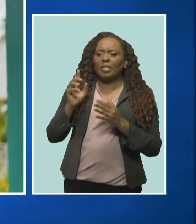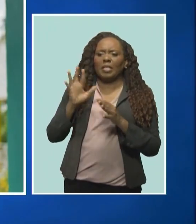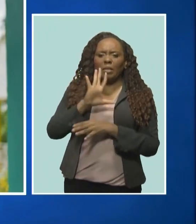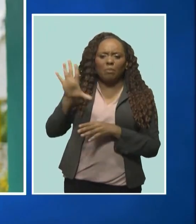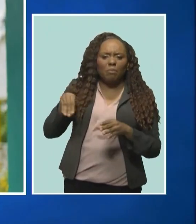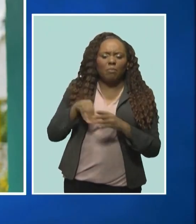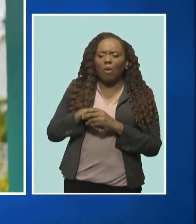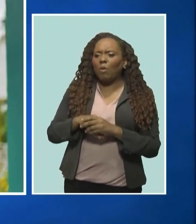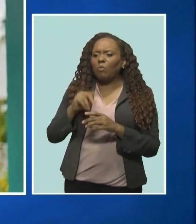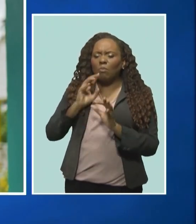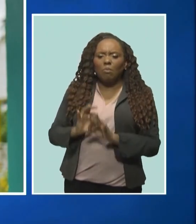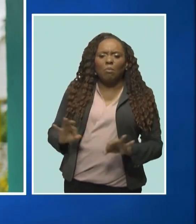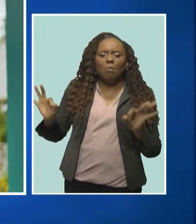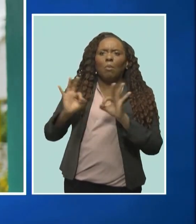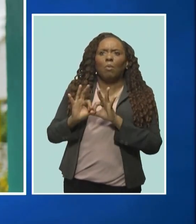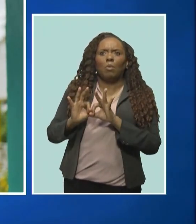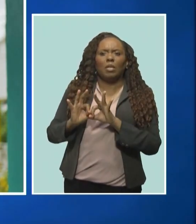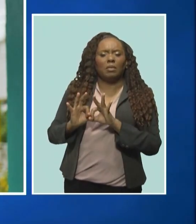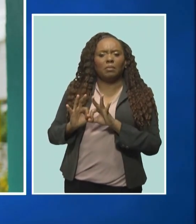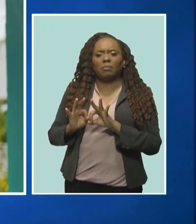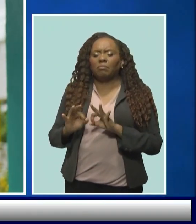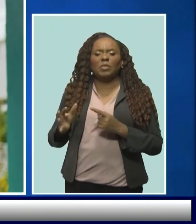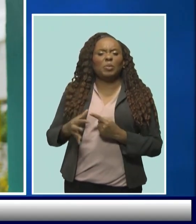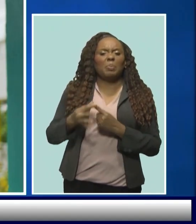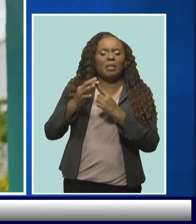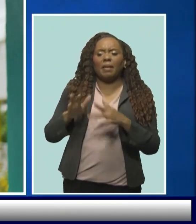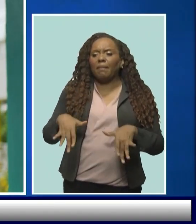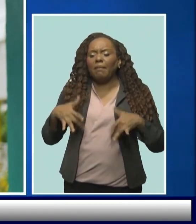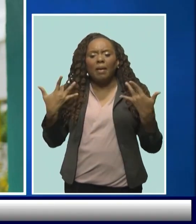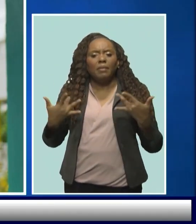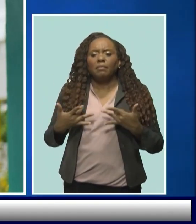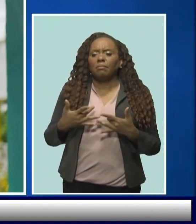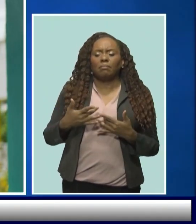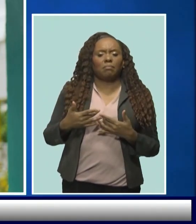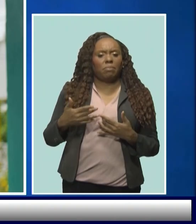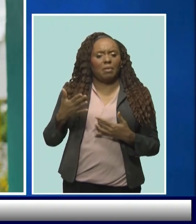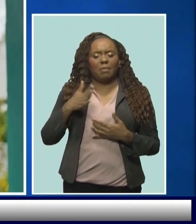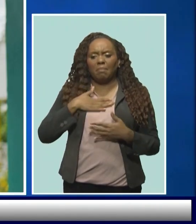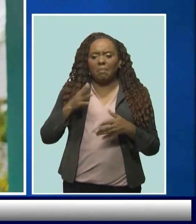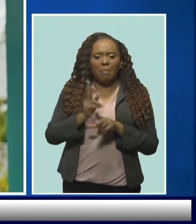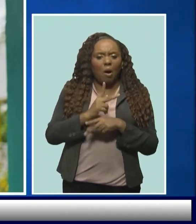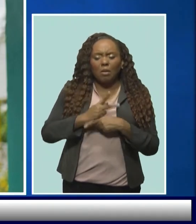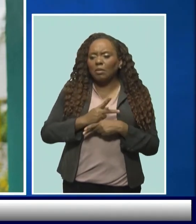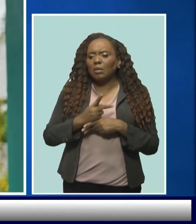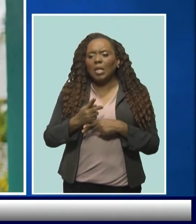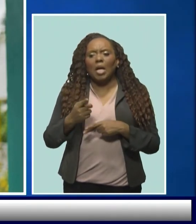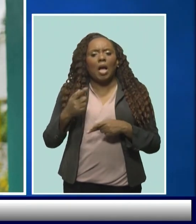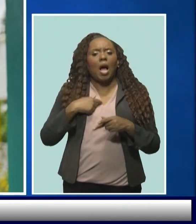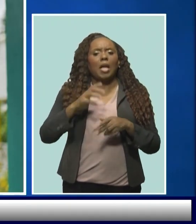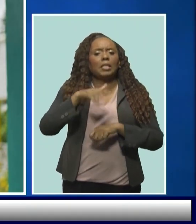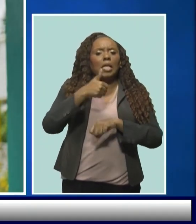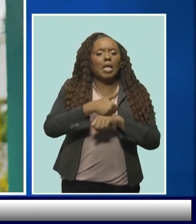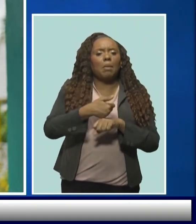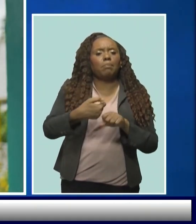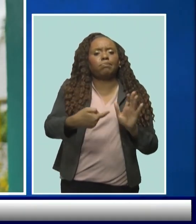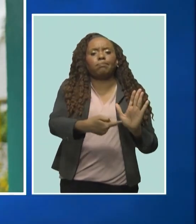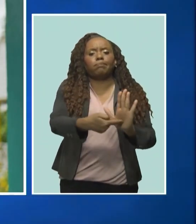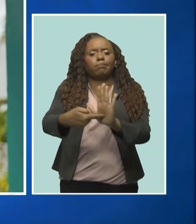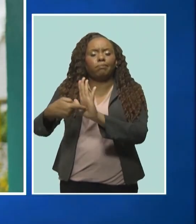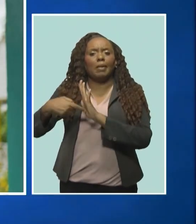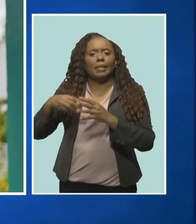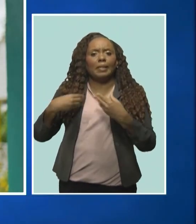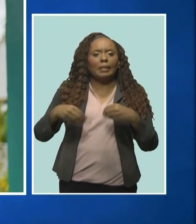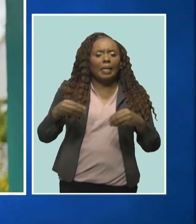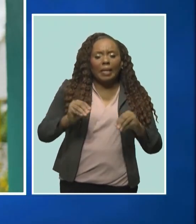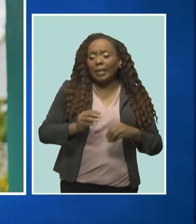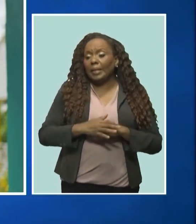business out there, having special events where you could bring your products and sell and got them on display, helping you all with flyers and